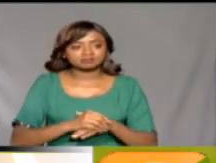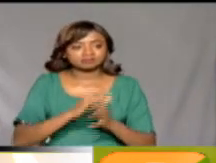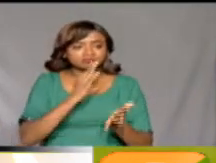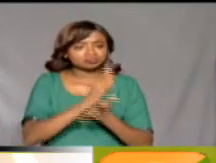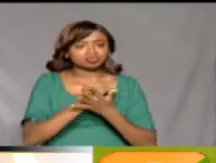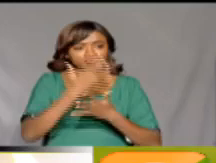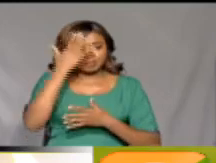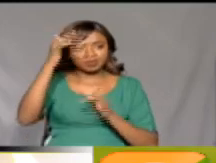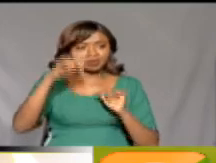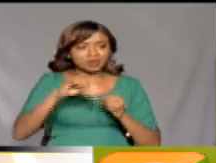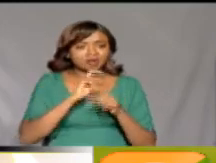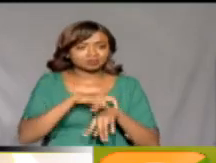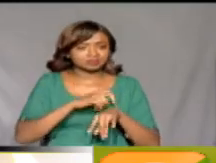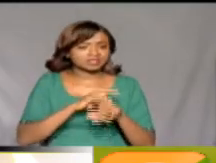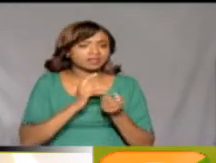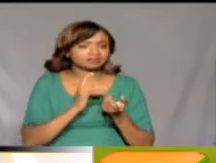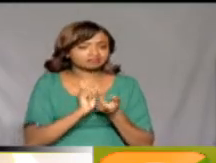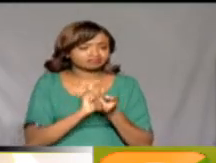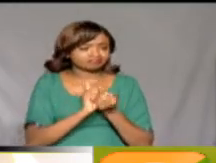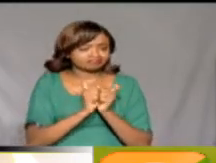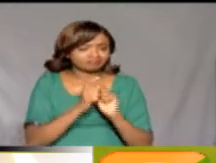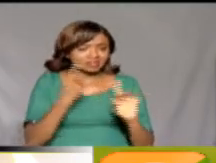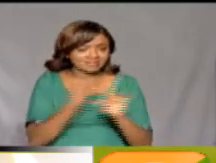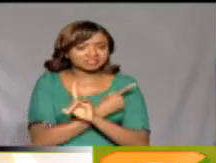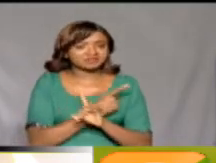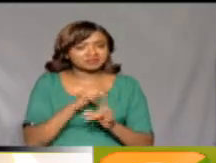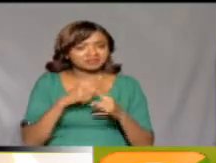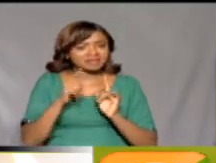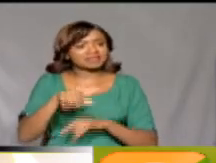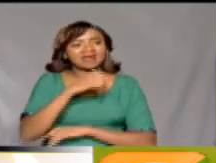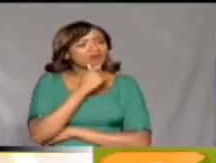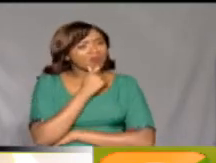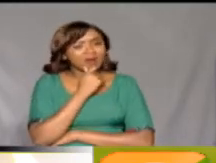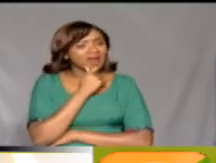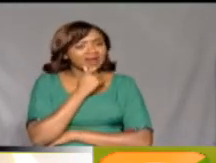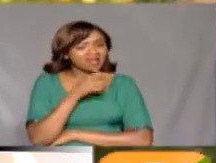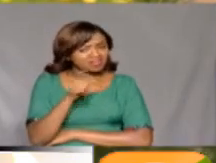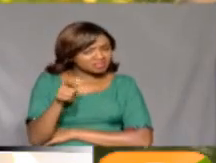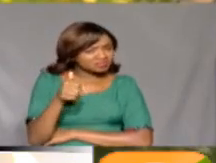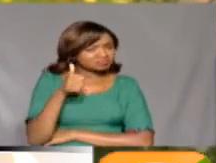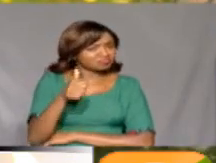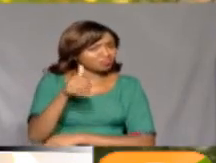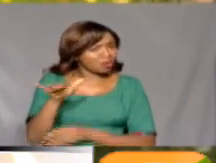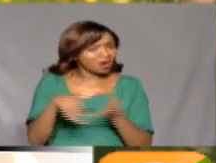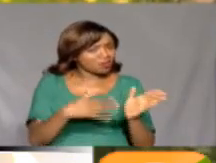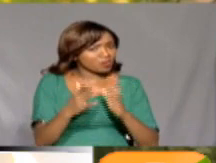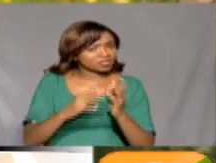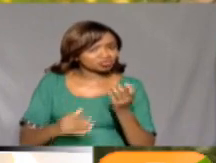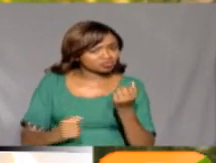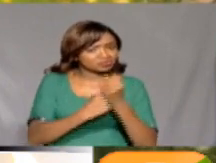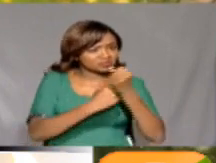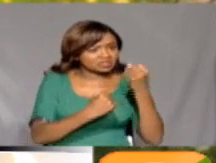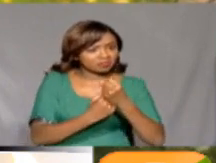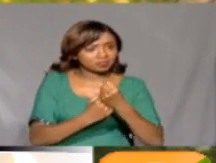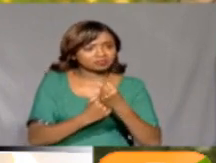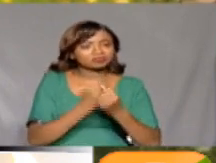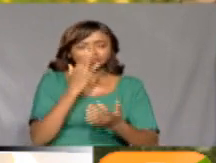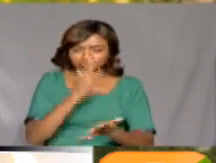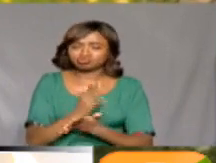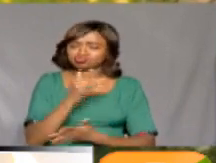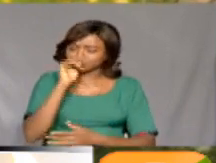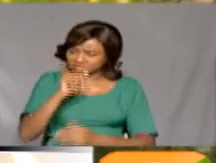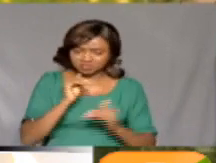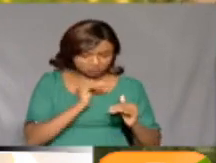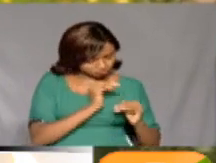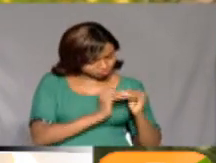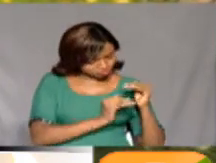many would question whether those were procedural ways of assisting people to do business. I think they were procedural ways.